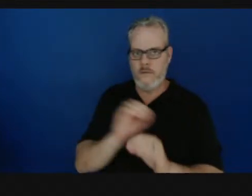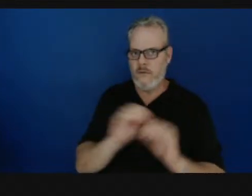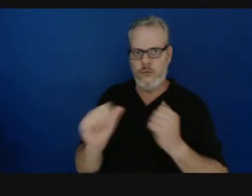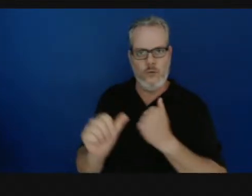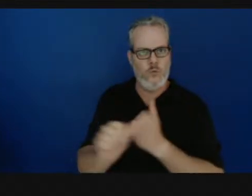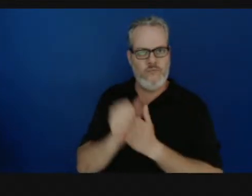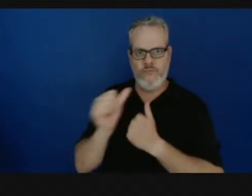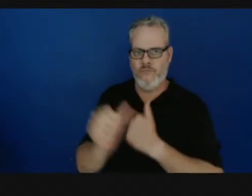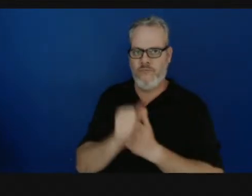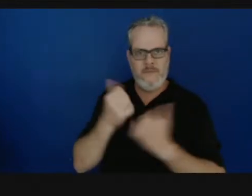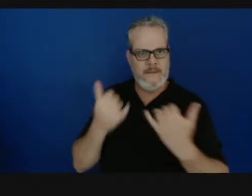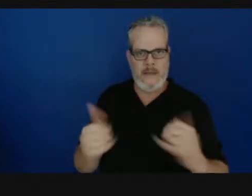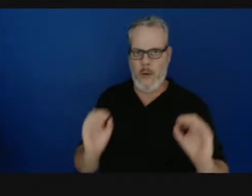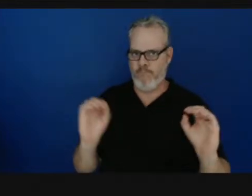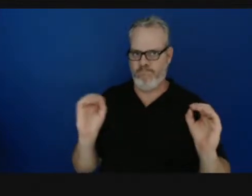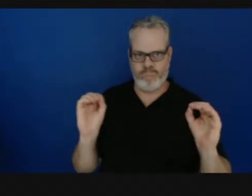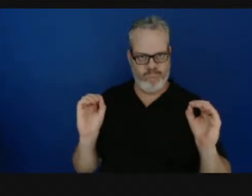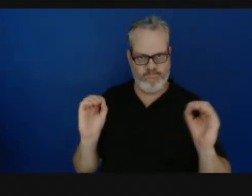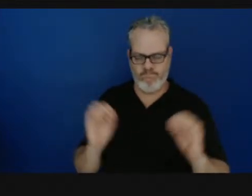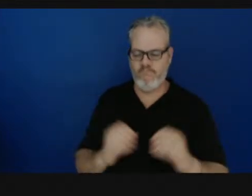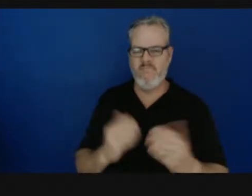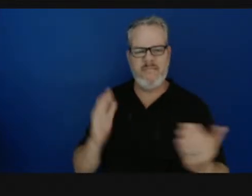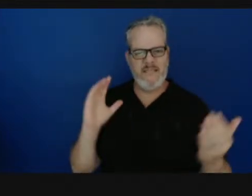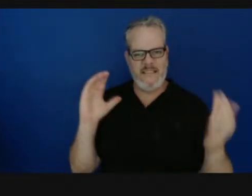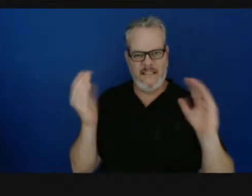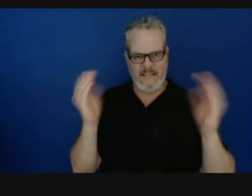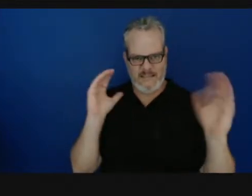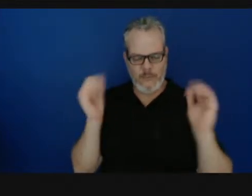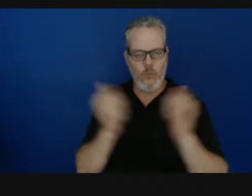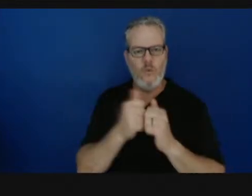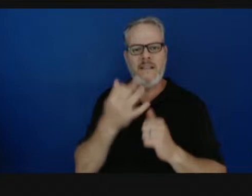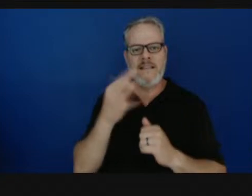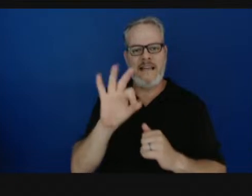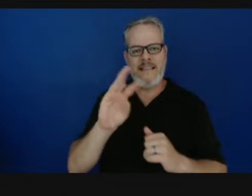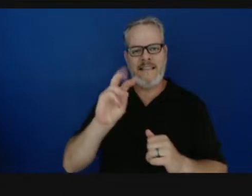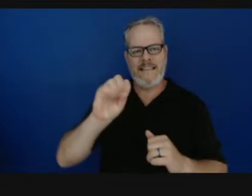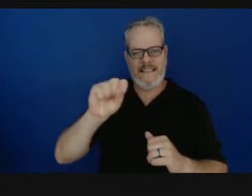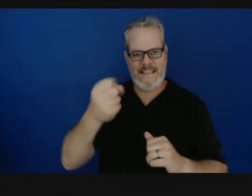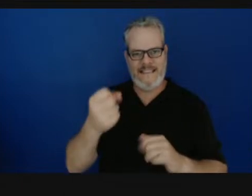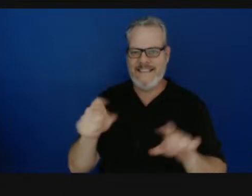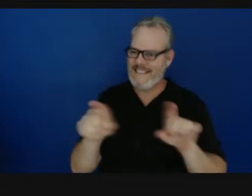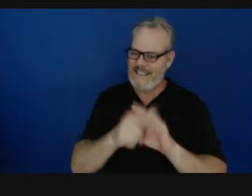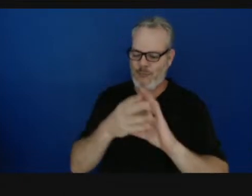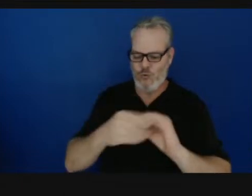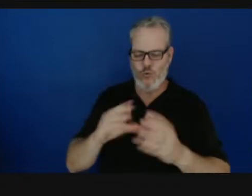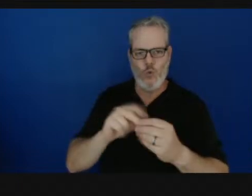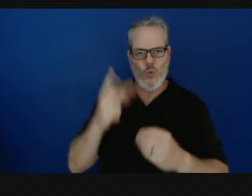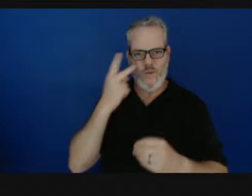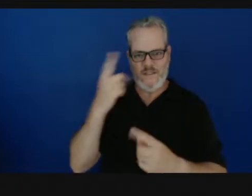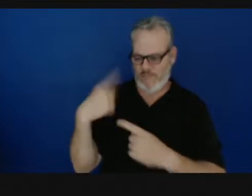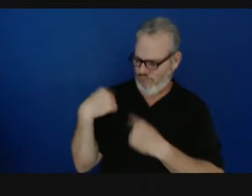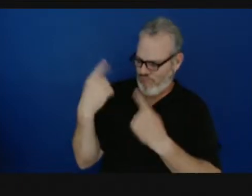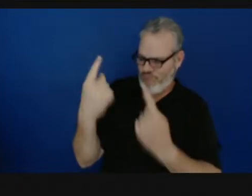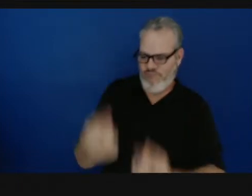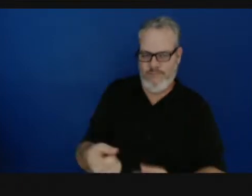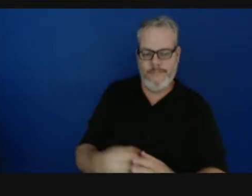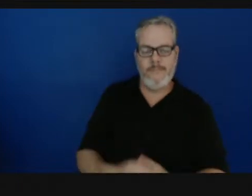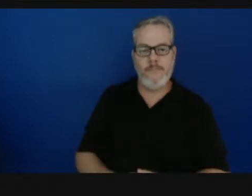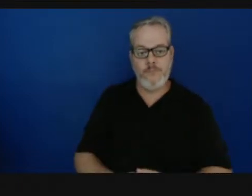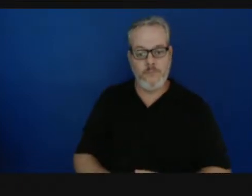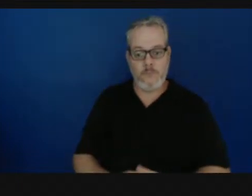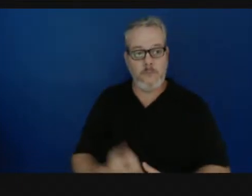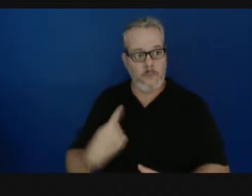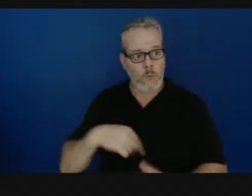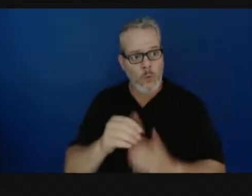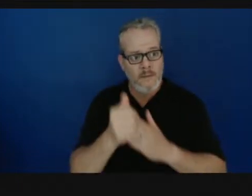the 60s, which we covered over the last couple months now. So we'll go through all that. Dana will be leading a discussion